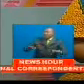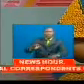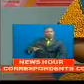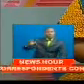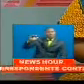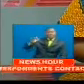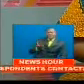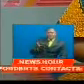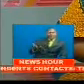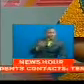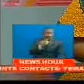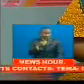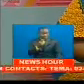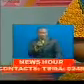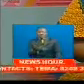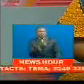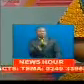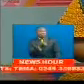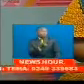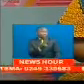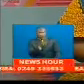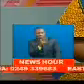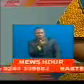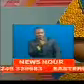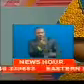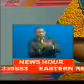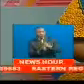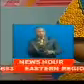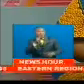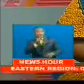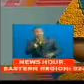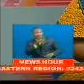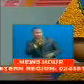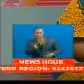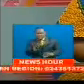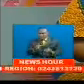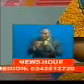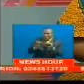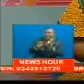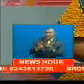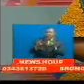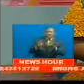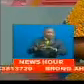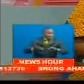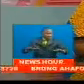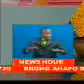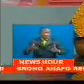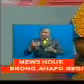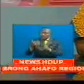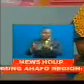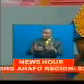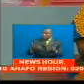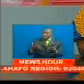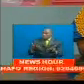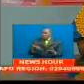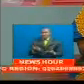Mrs. Amissah-Arthur asserted that single mothers in the rural communities who toil to educate their children and career women